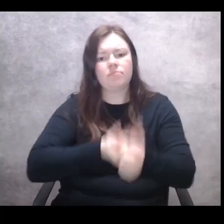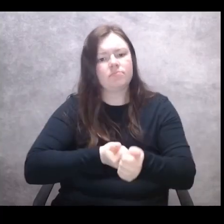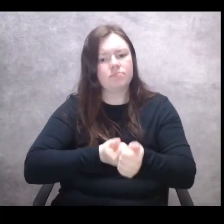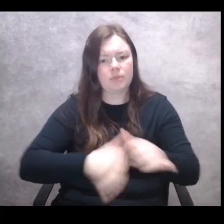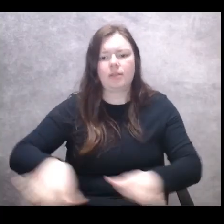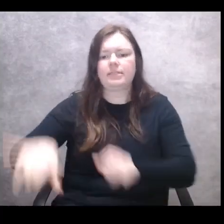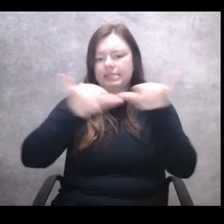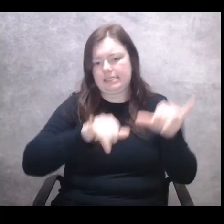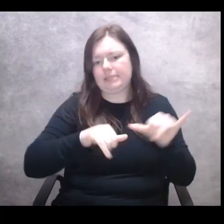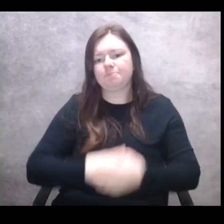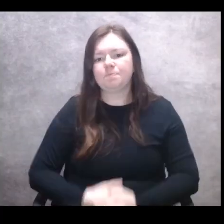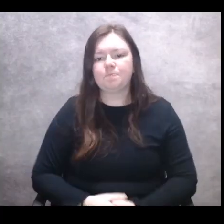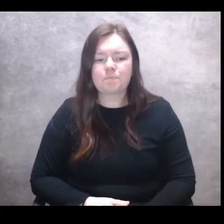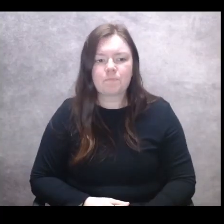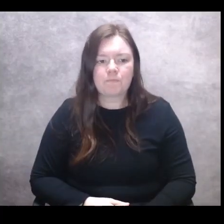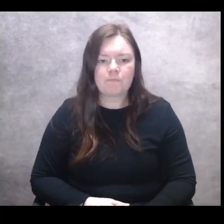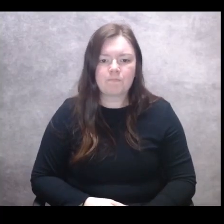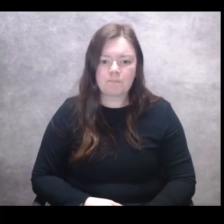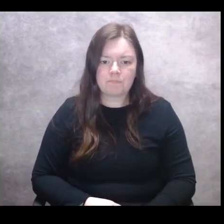consistent throughout.